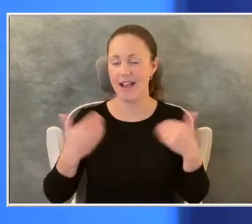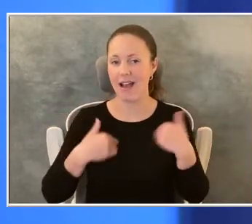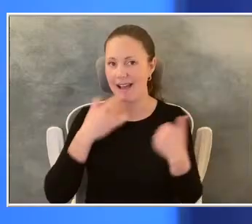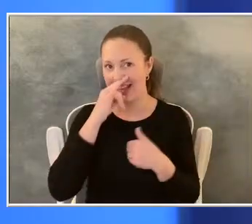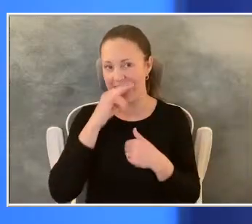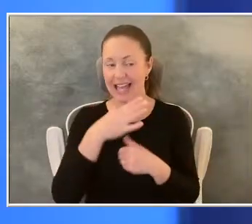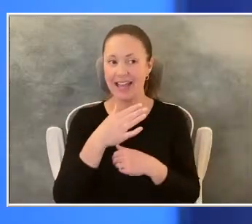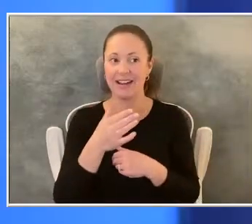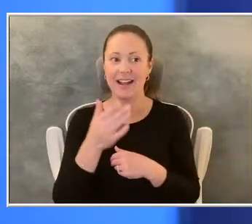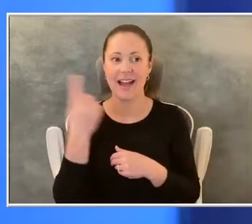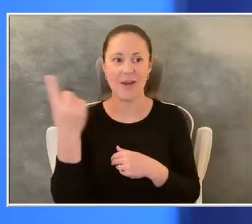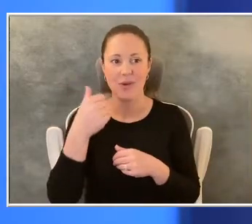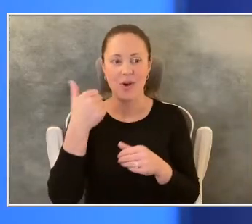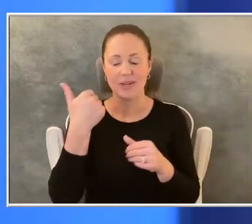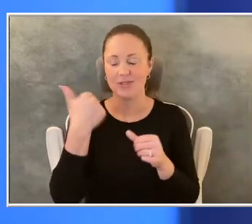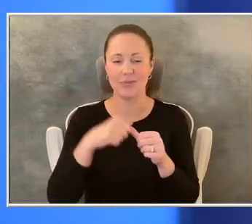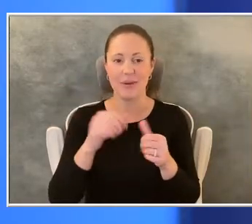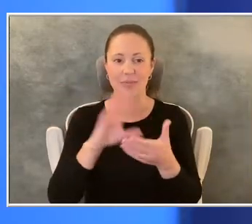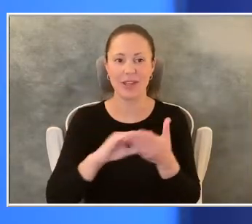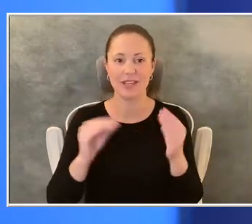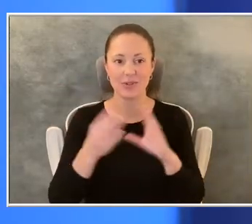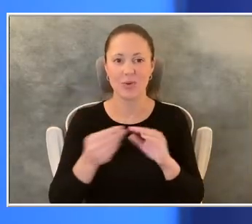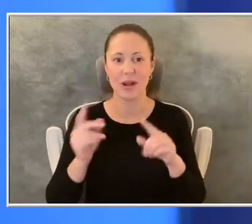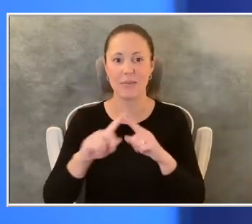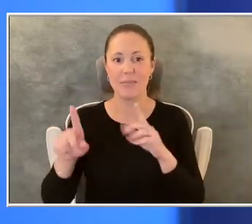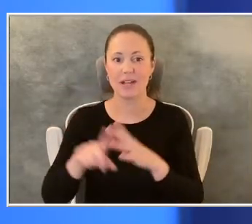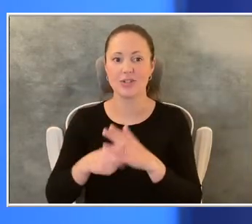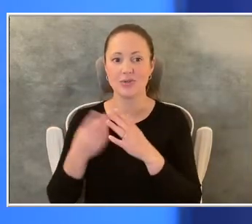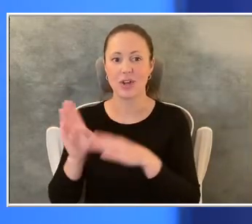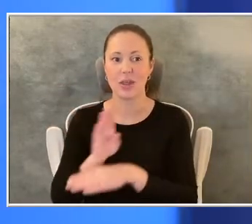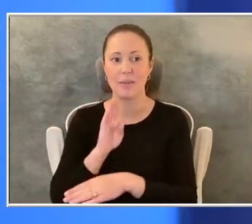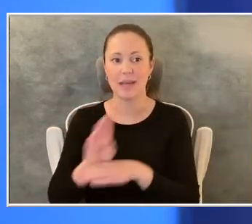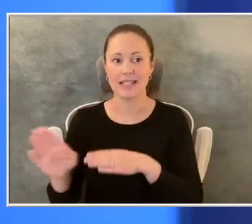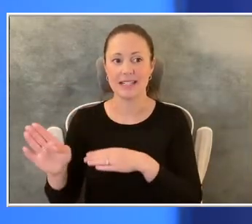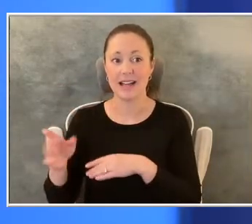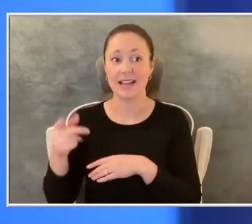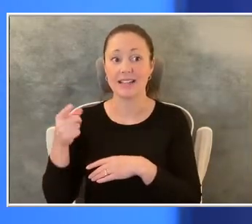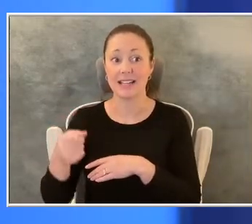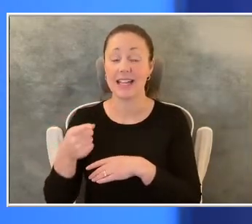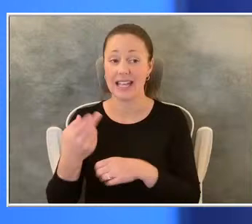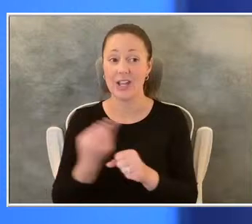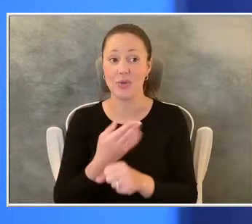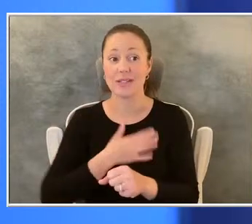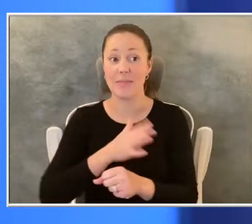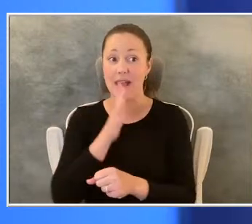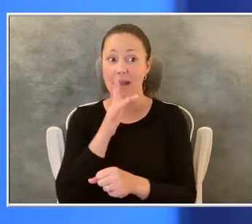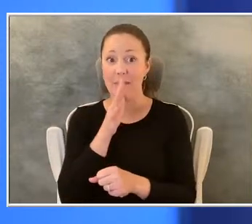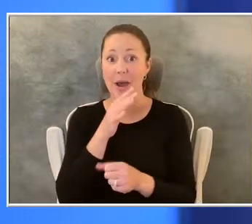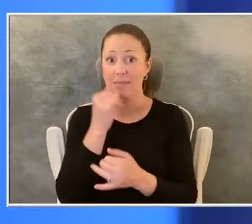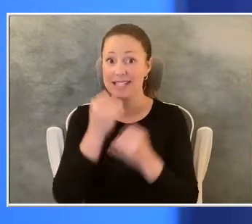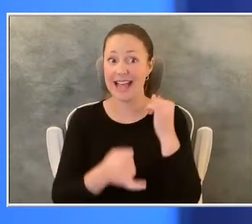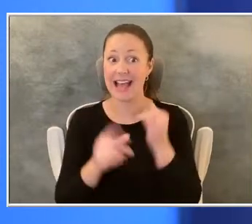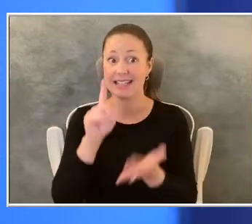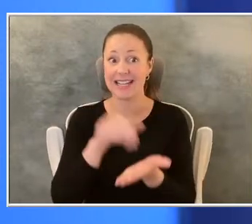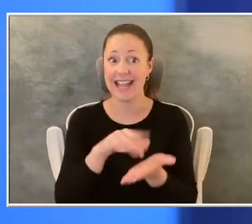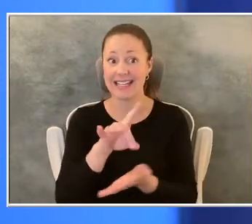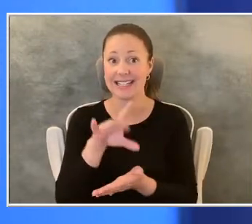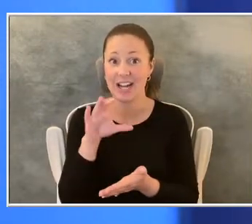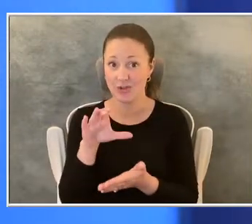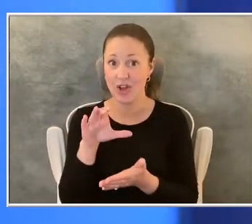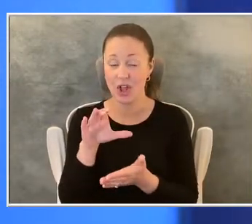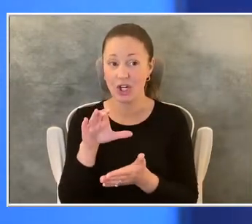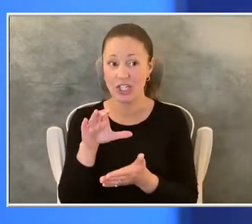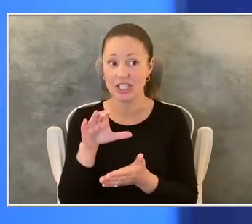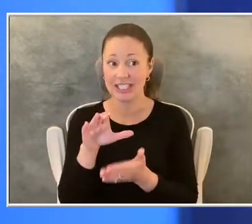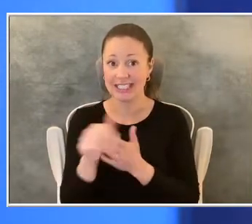the story. To start the business, he took my mom's last $1,800 she had saved out of her bank account to get